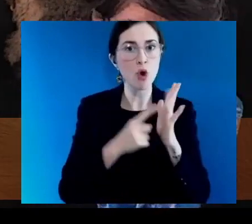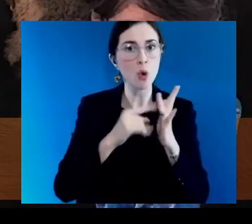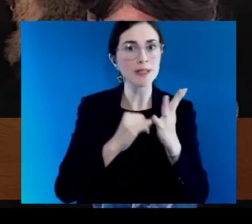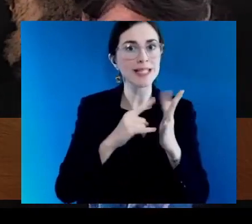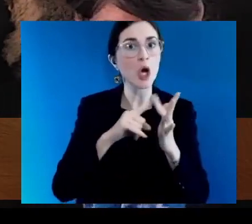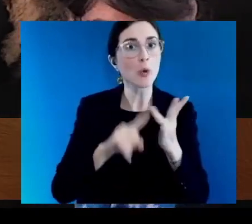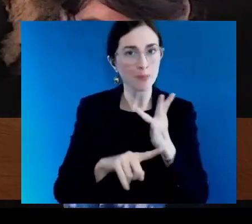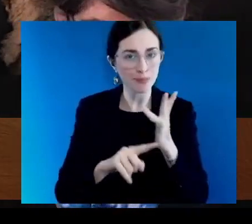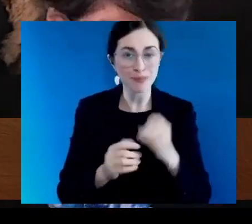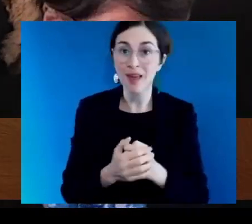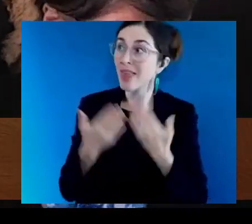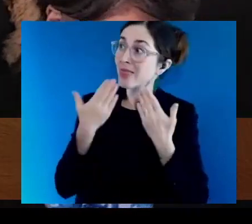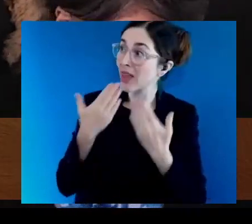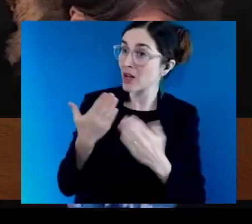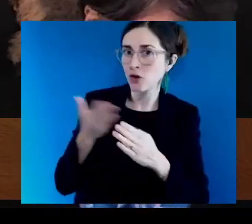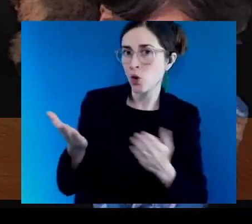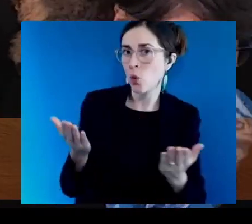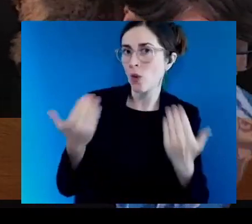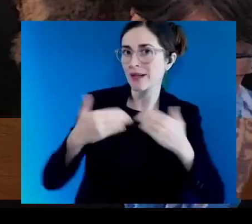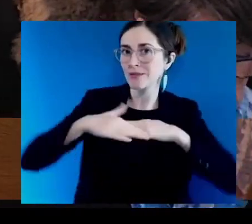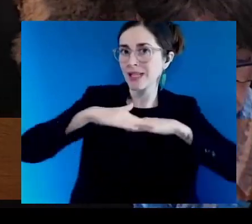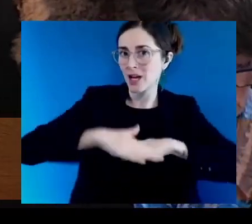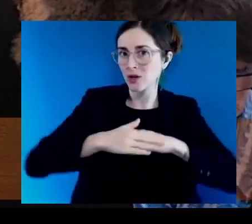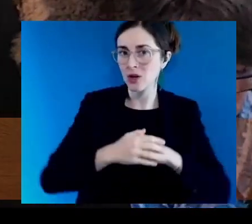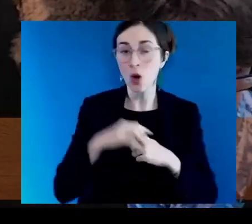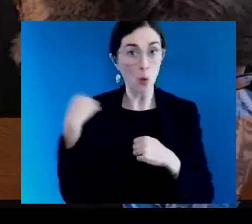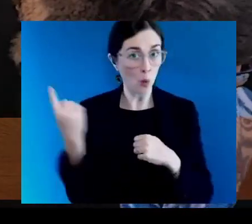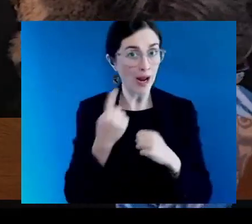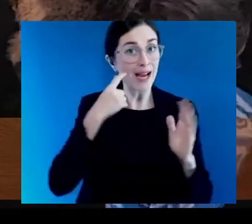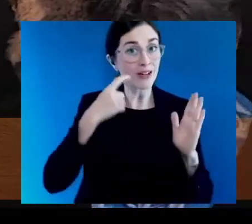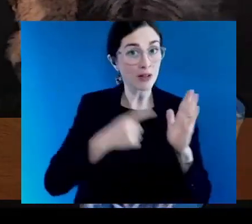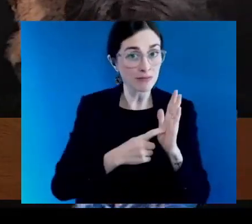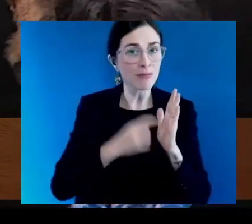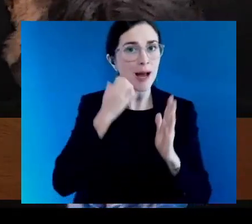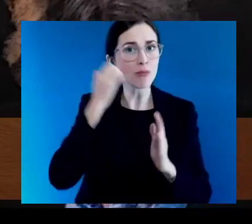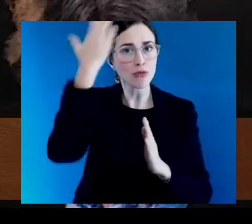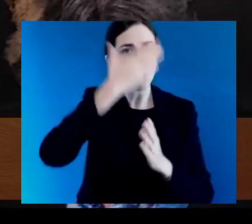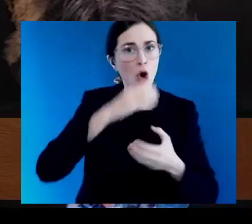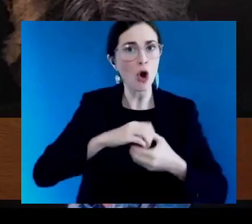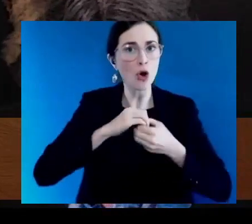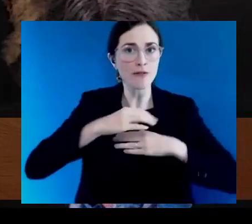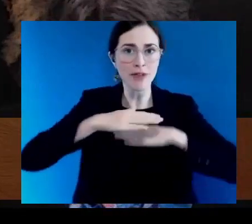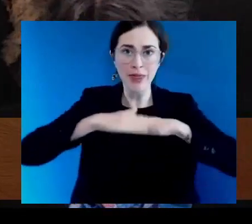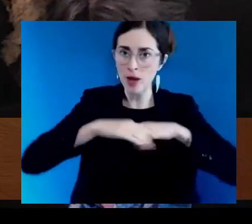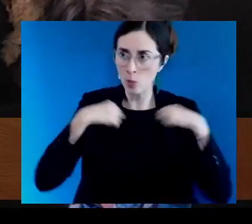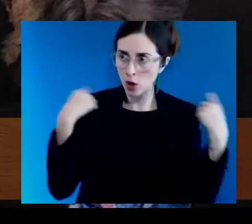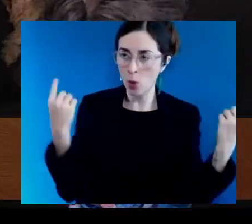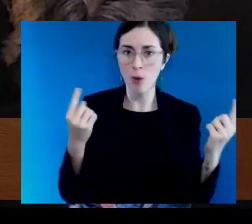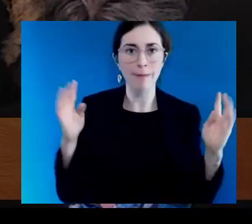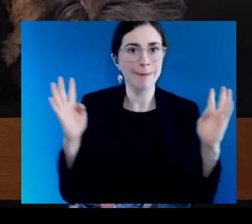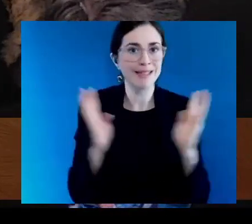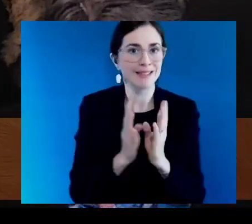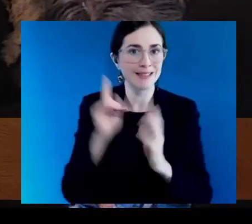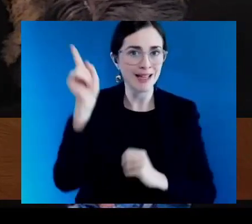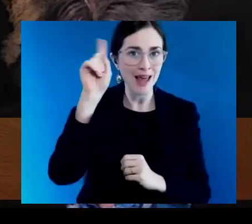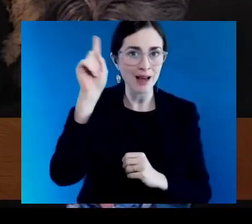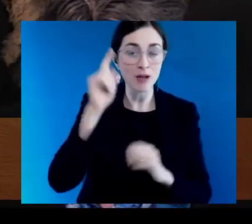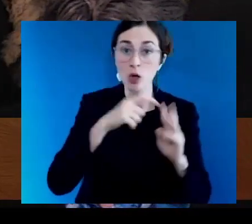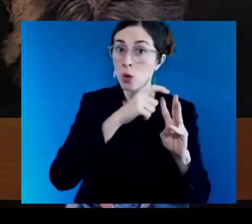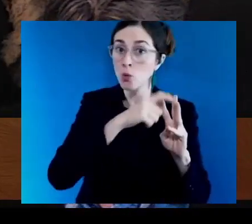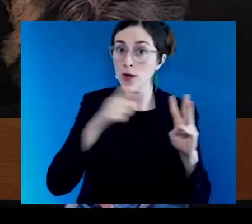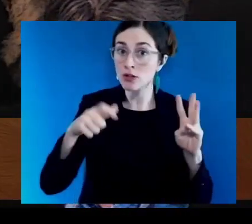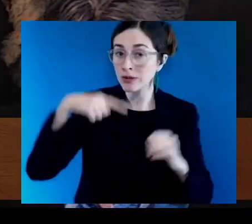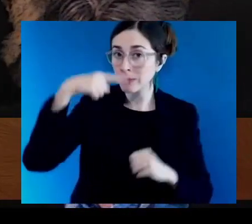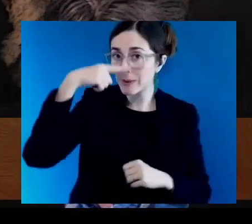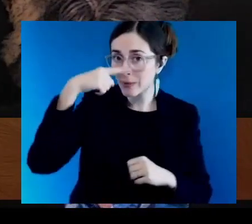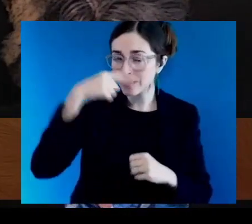Hunter. You're welcome. We acknowledge the traditional owners of the land on which we are meeting today, the Wurundjeri people.